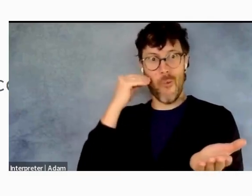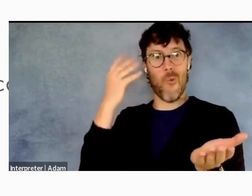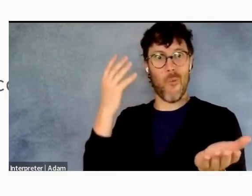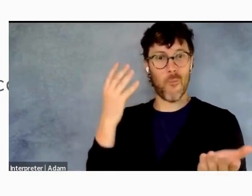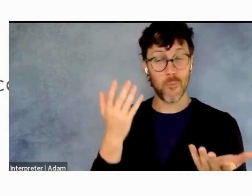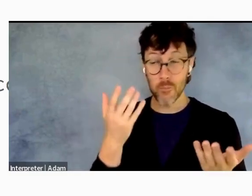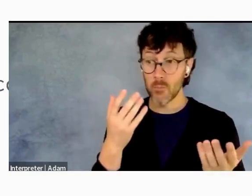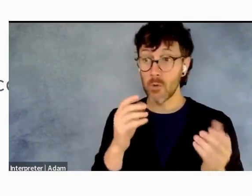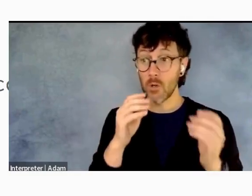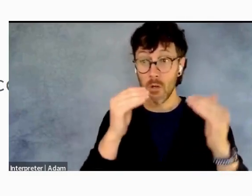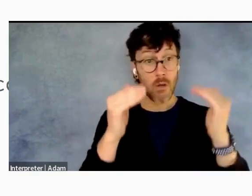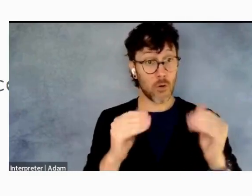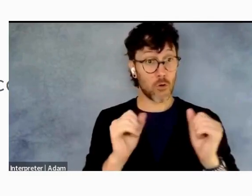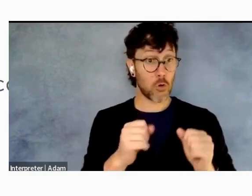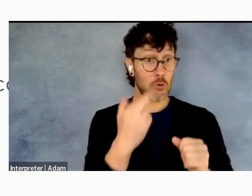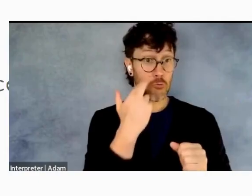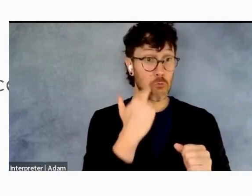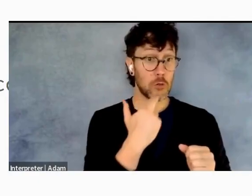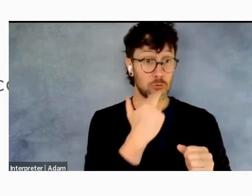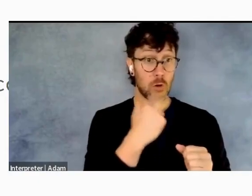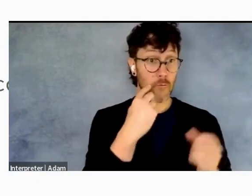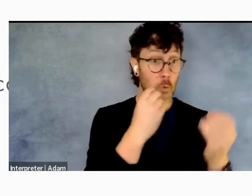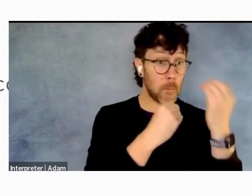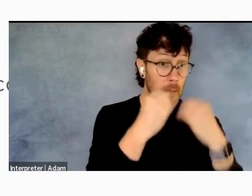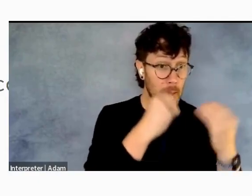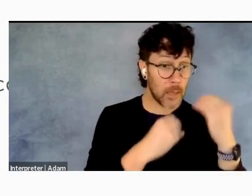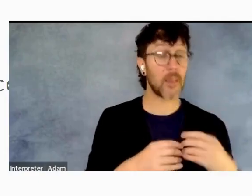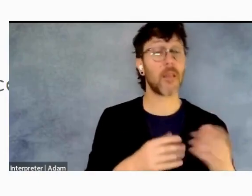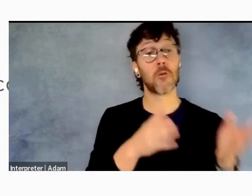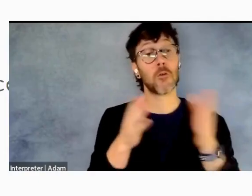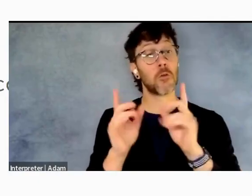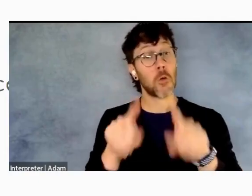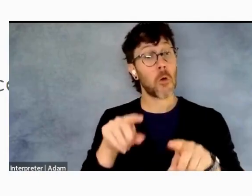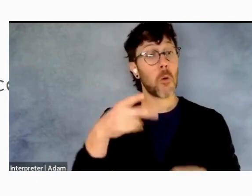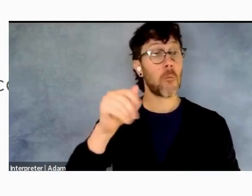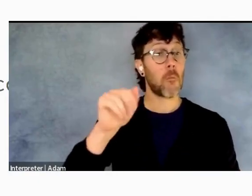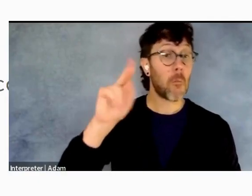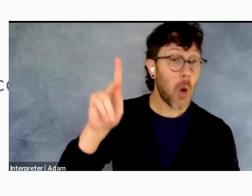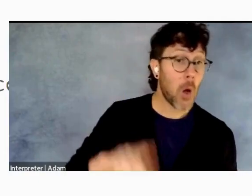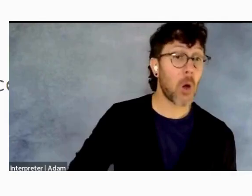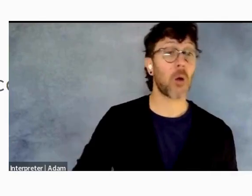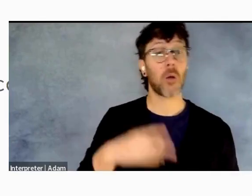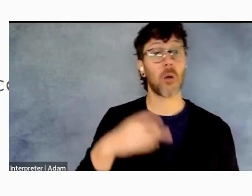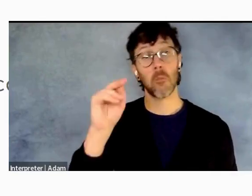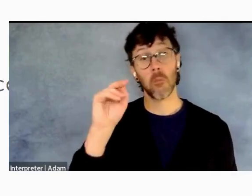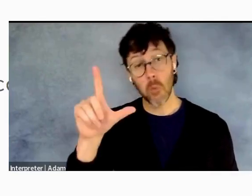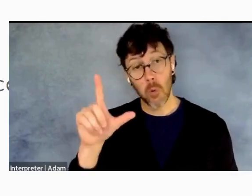to restaurants for meals, parks, pools, recreational